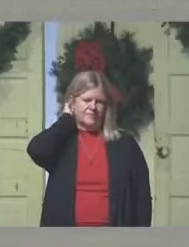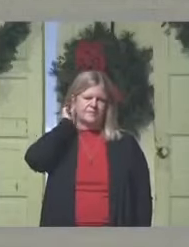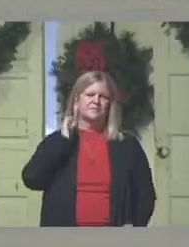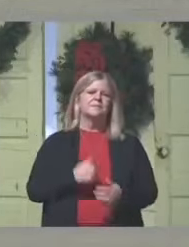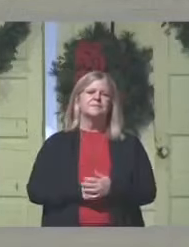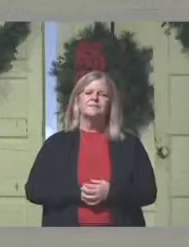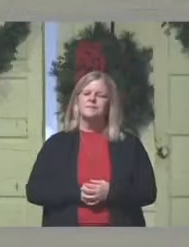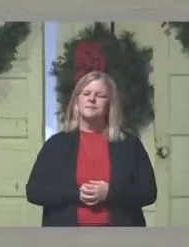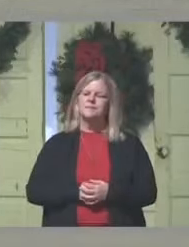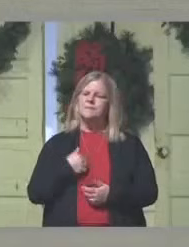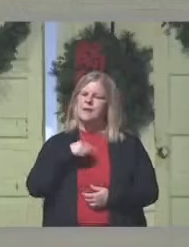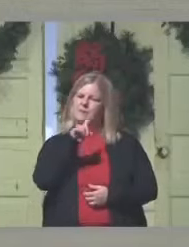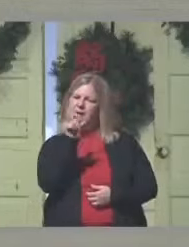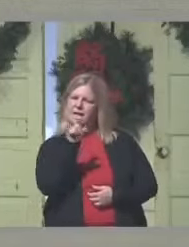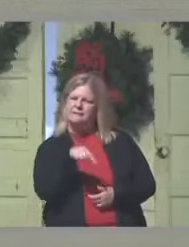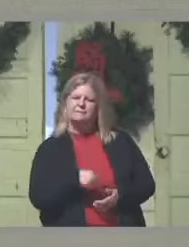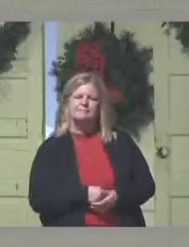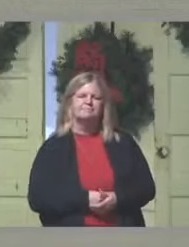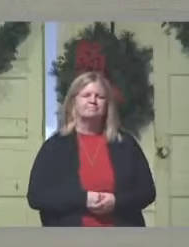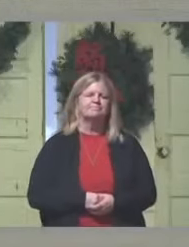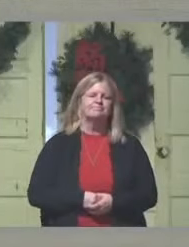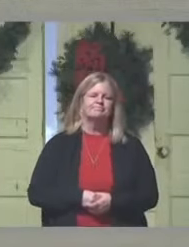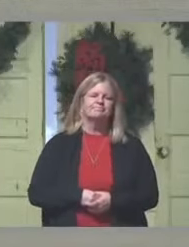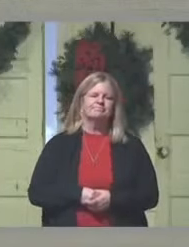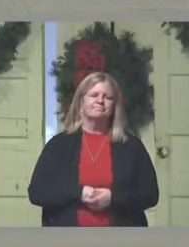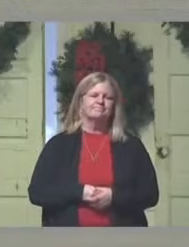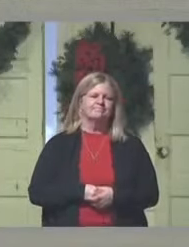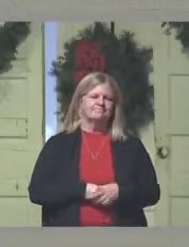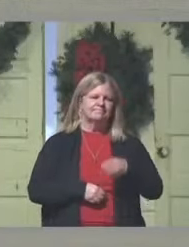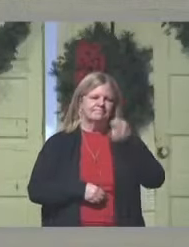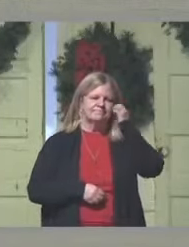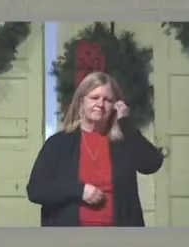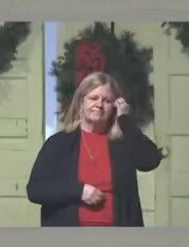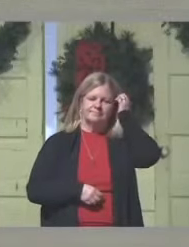Let me ask another question, please.